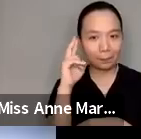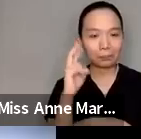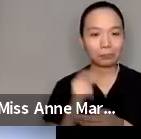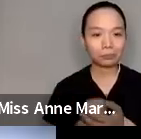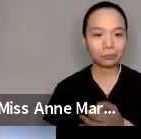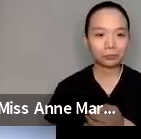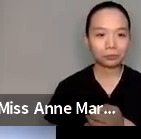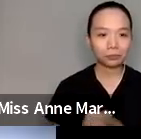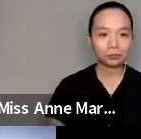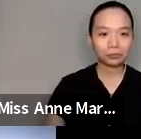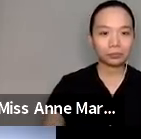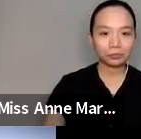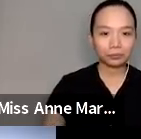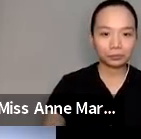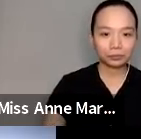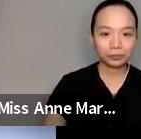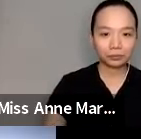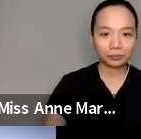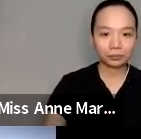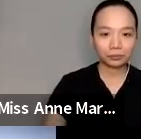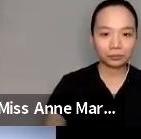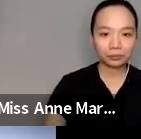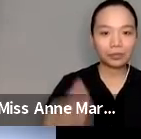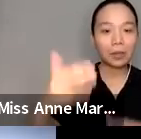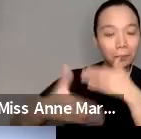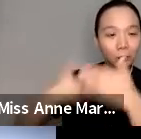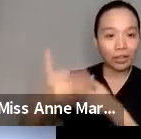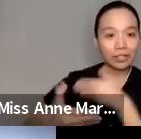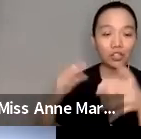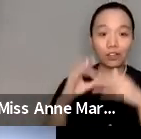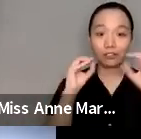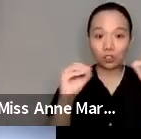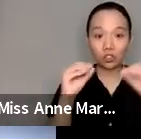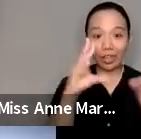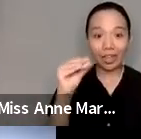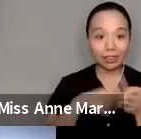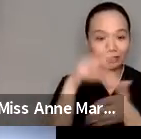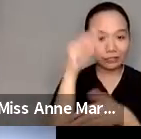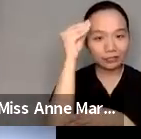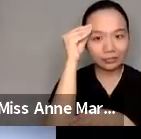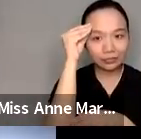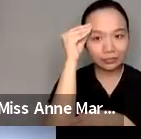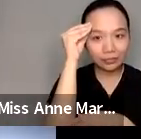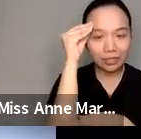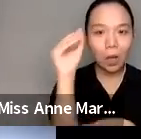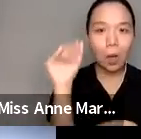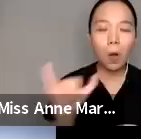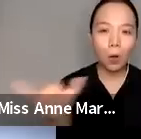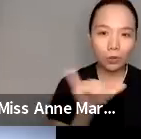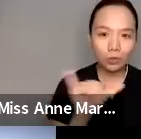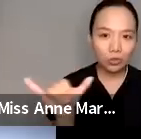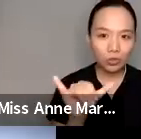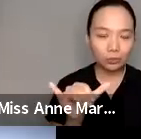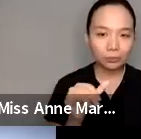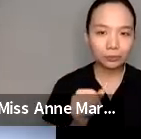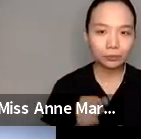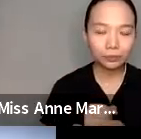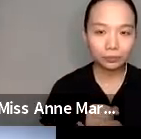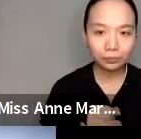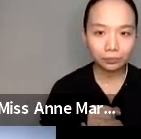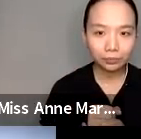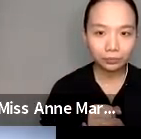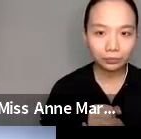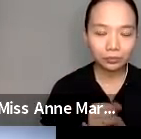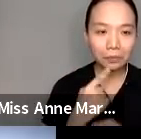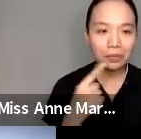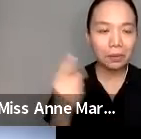So in the process of teaching and learning, I and also Mr.